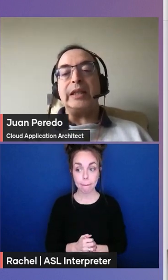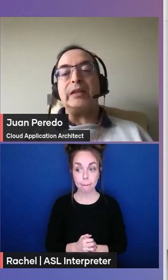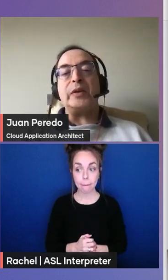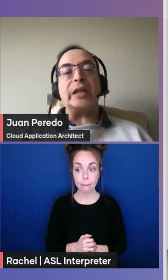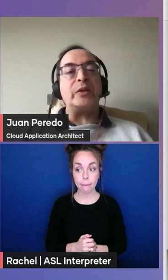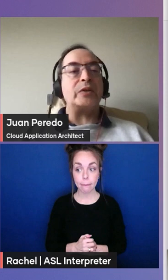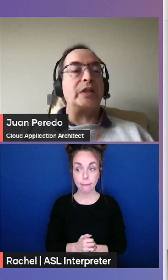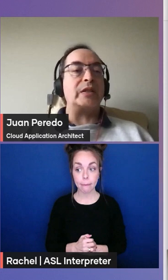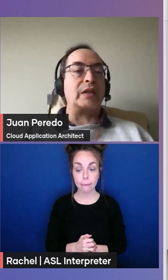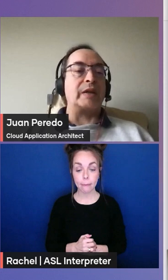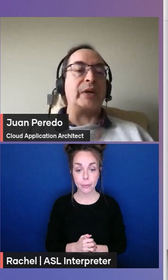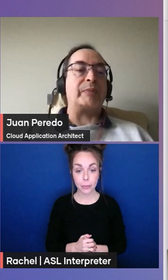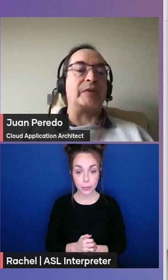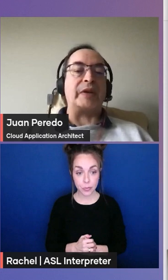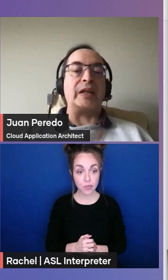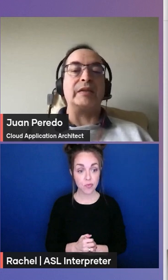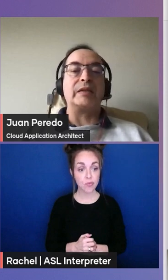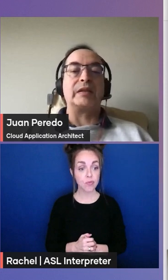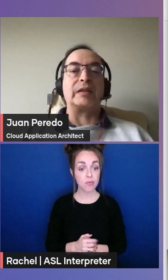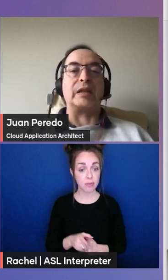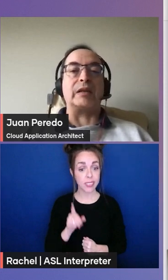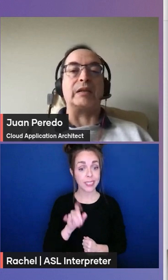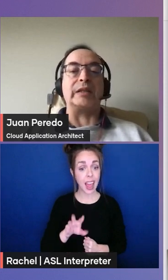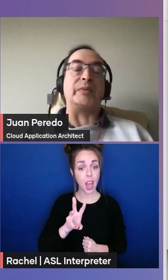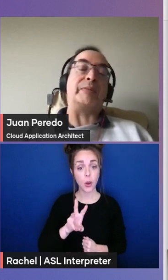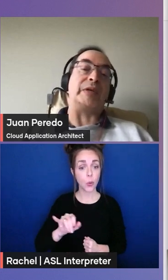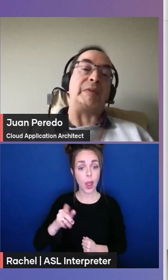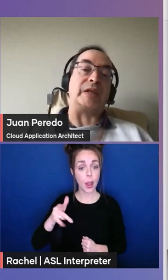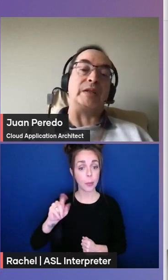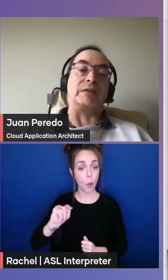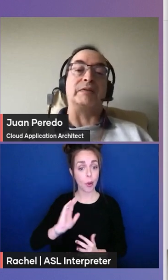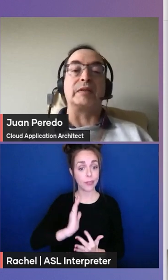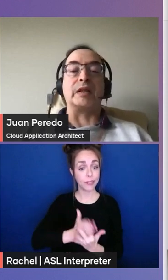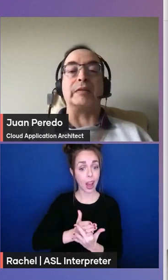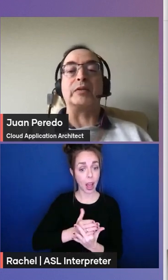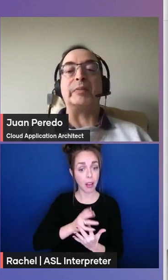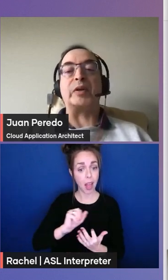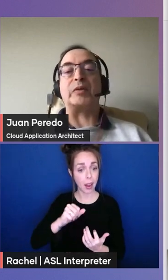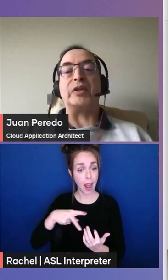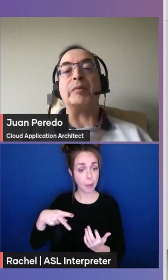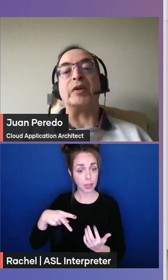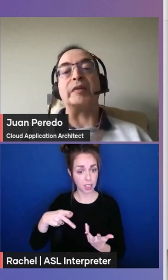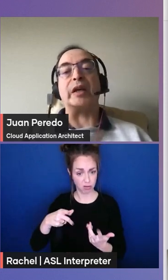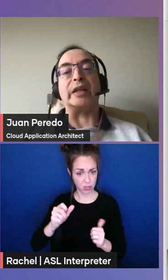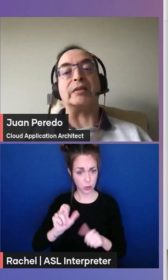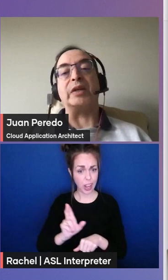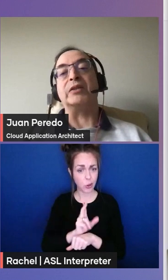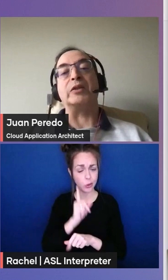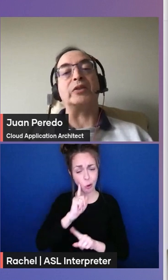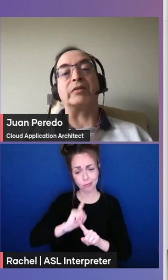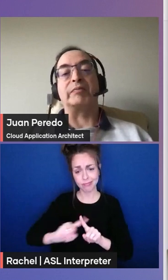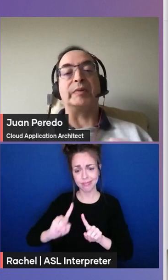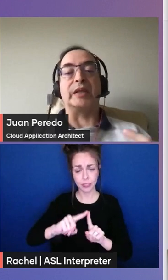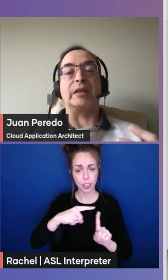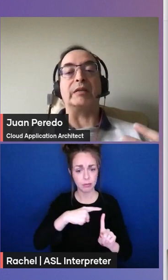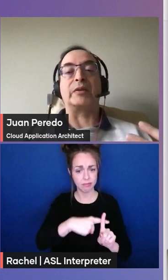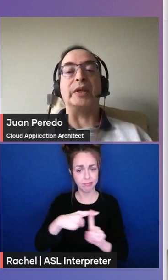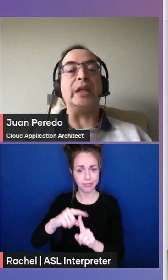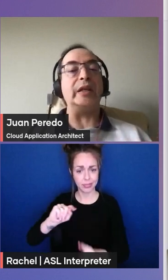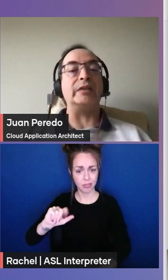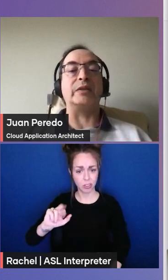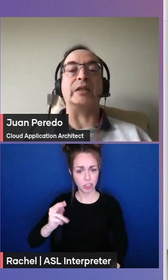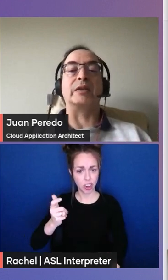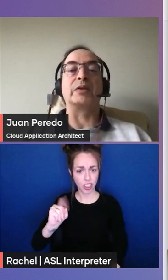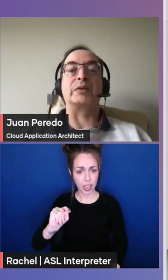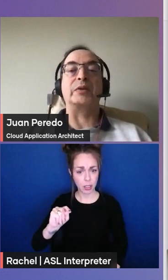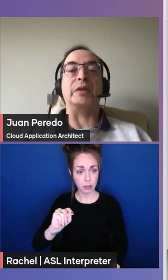And you can use this waypoint file and the waypoint application to deploy to a number of targets, right? Not just